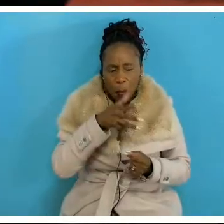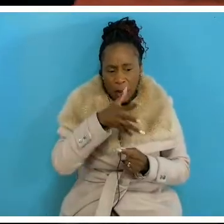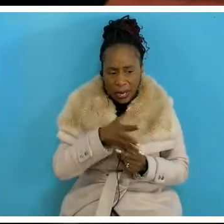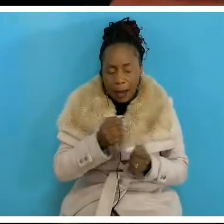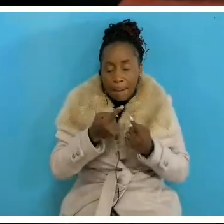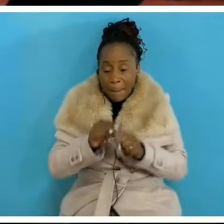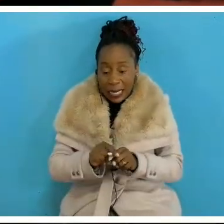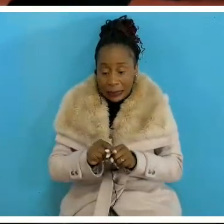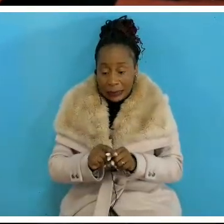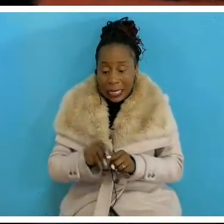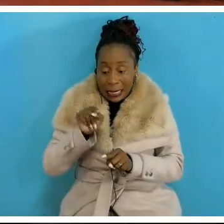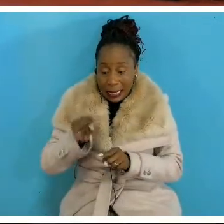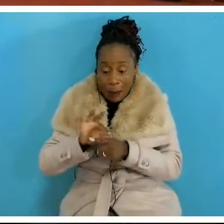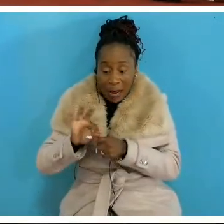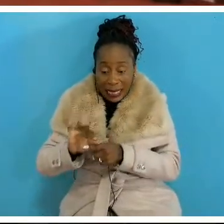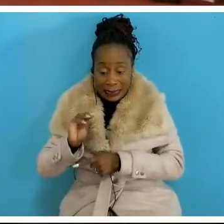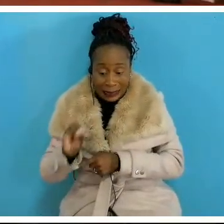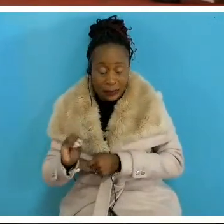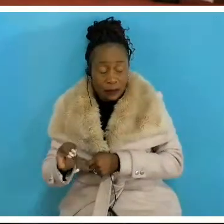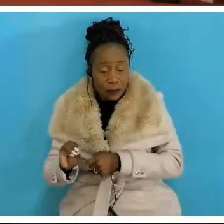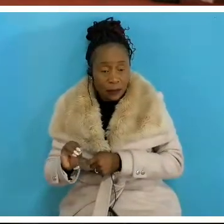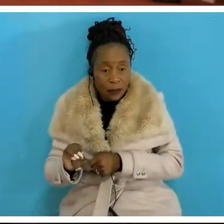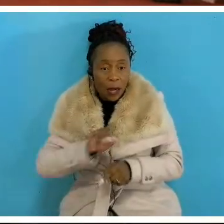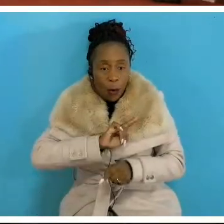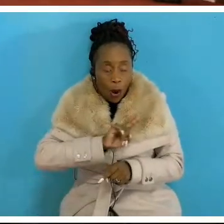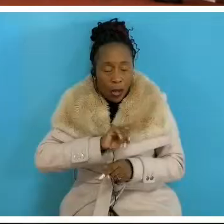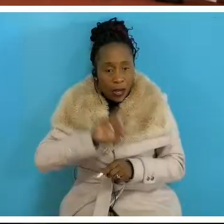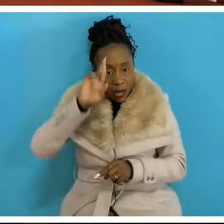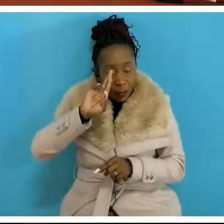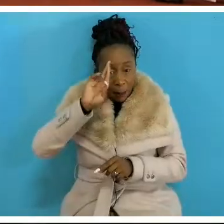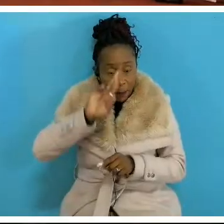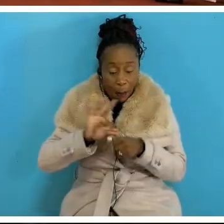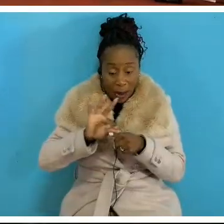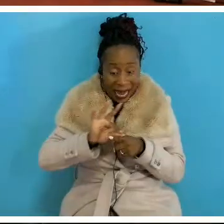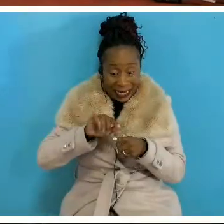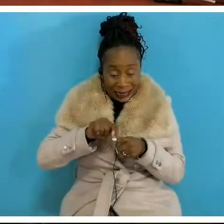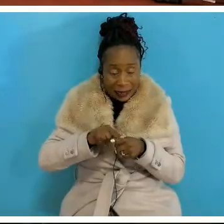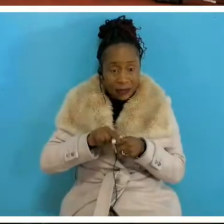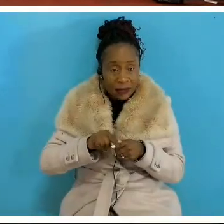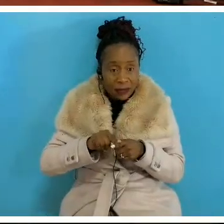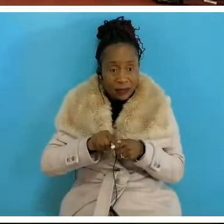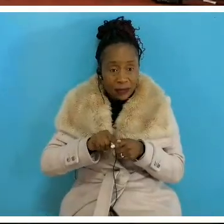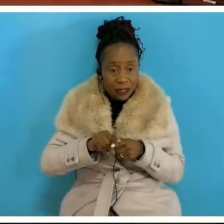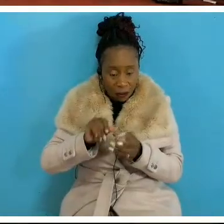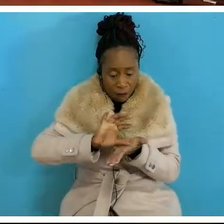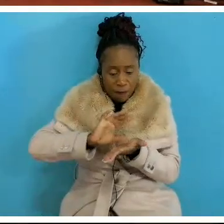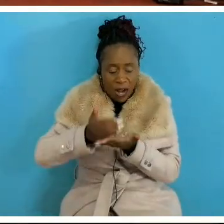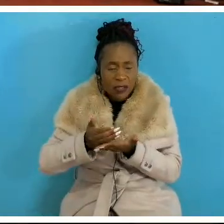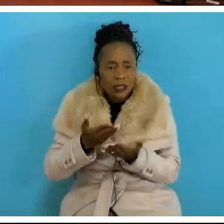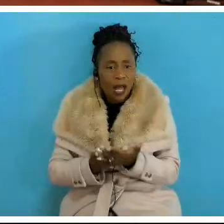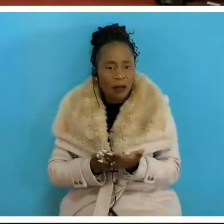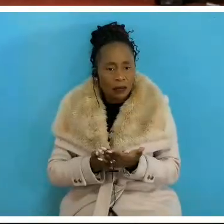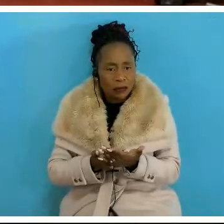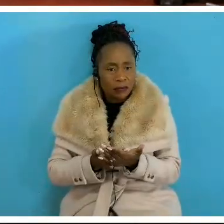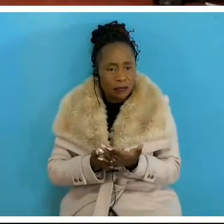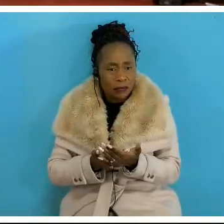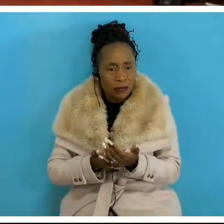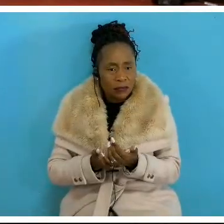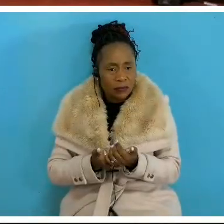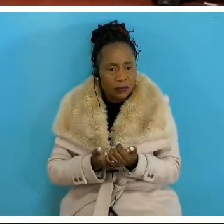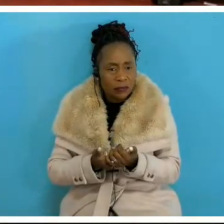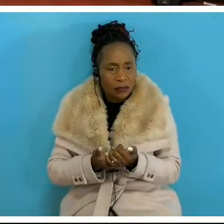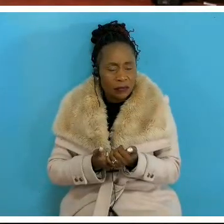this is the plan. Because remember, the plan can also be funded. You see, so the budget is